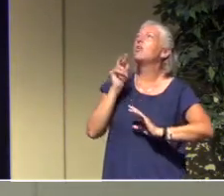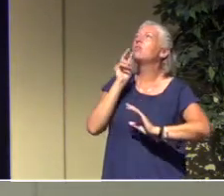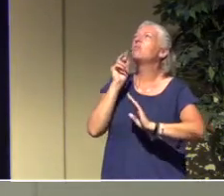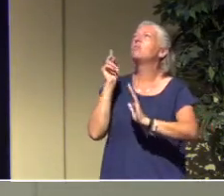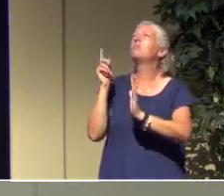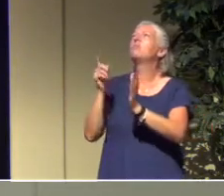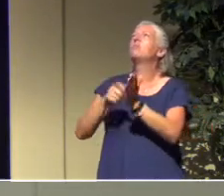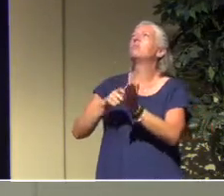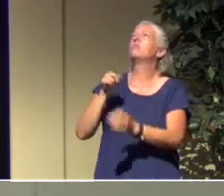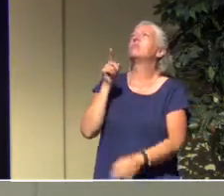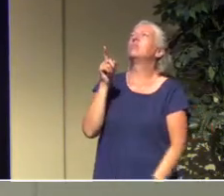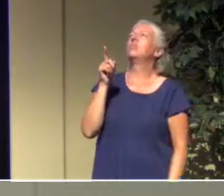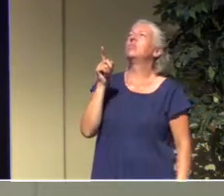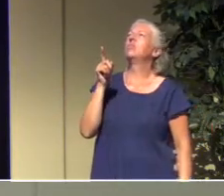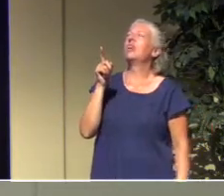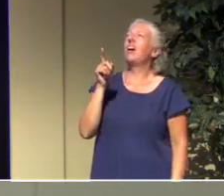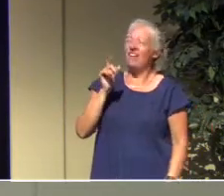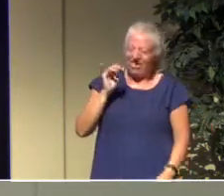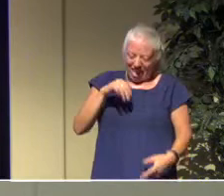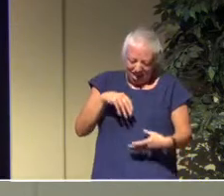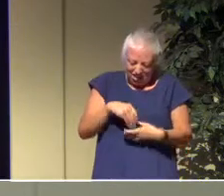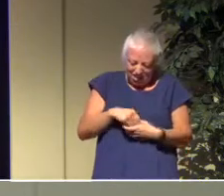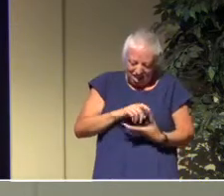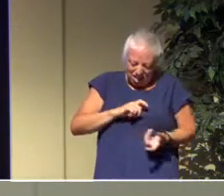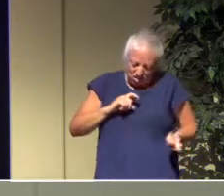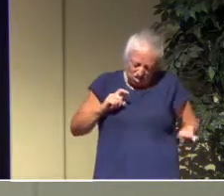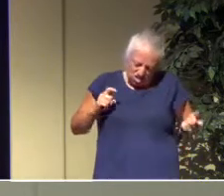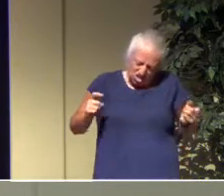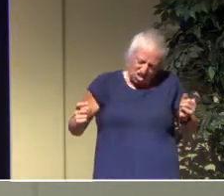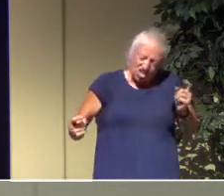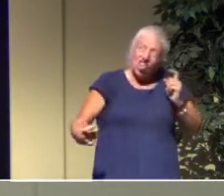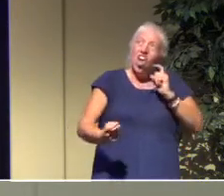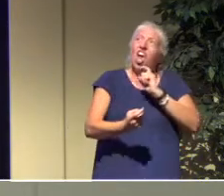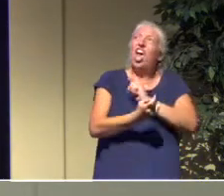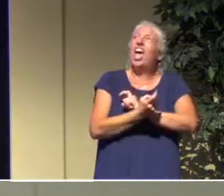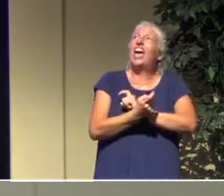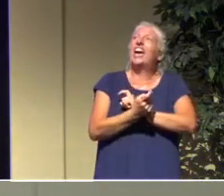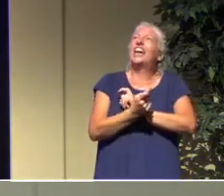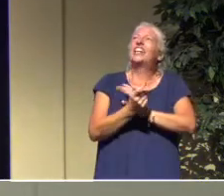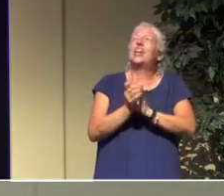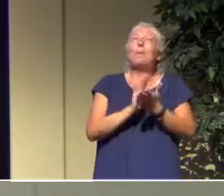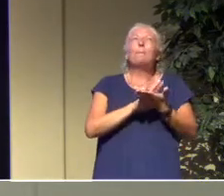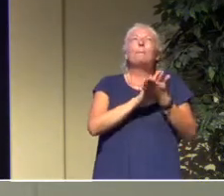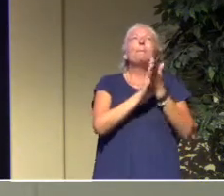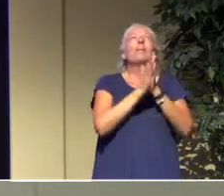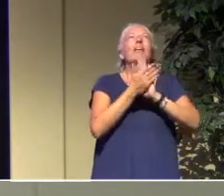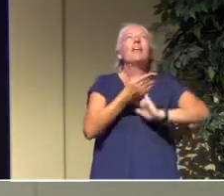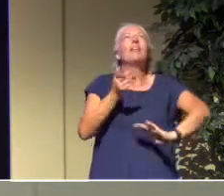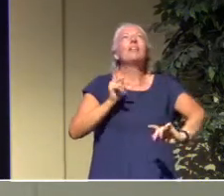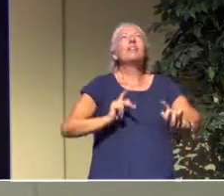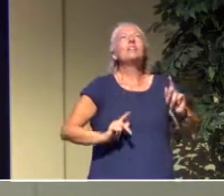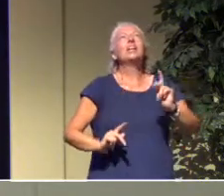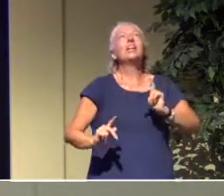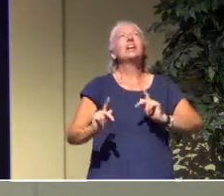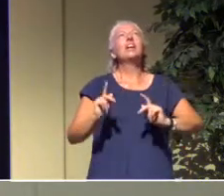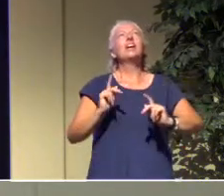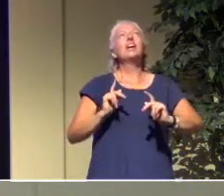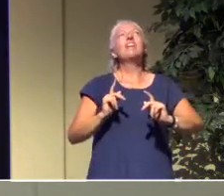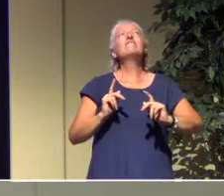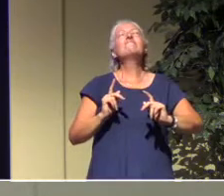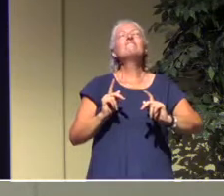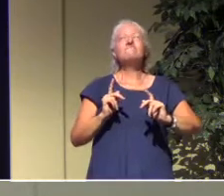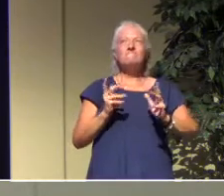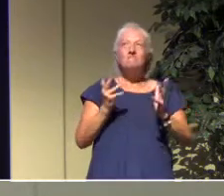And then that changes us, it transforms us, it makes us into people that want